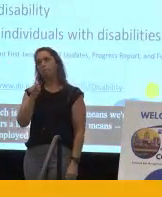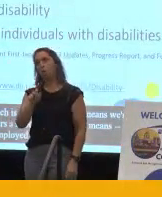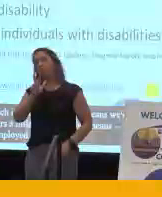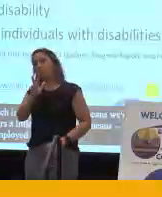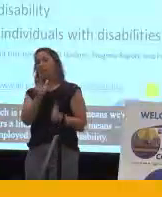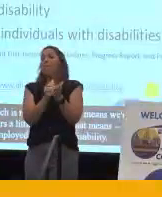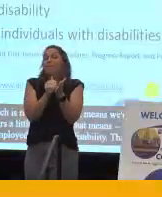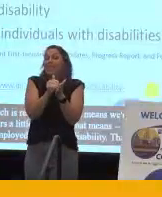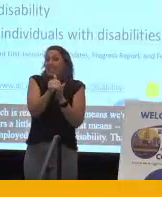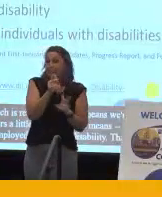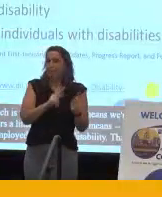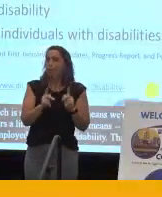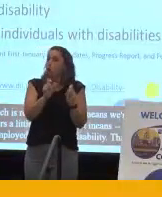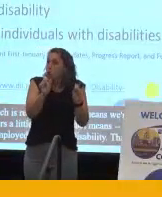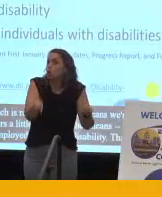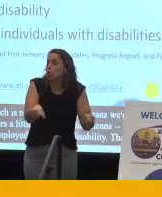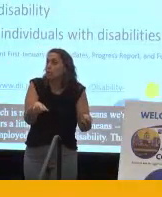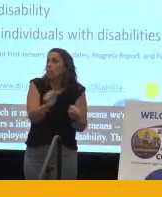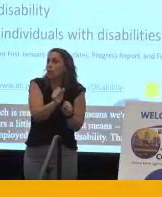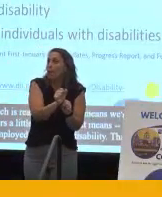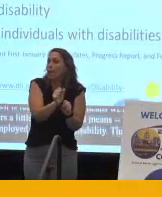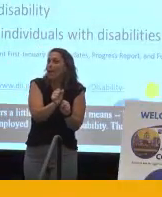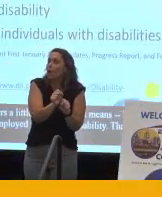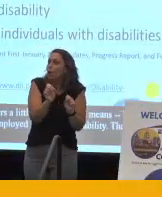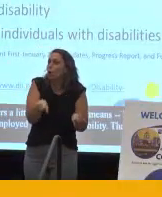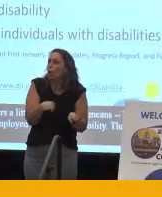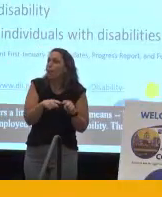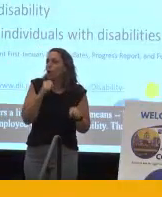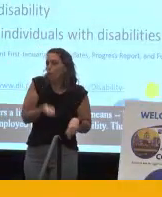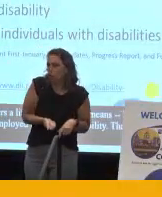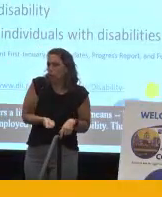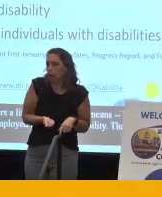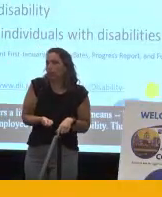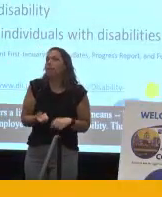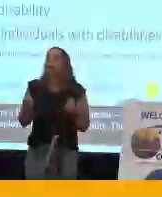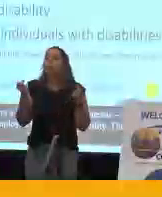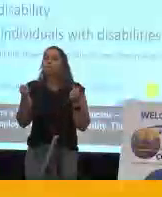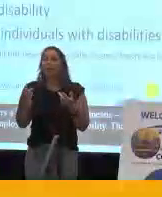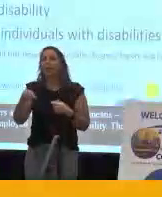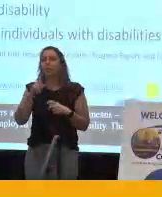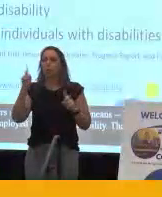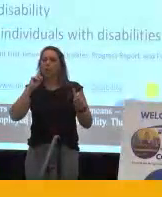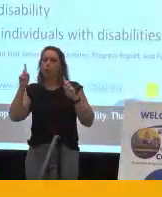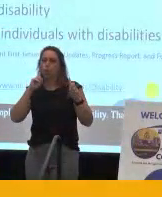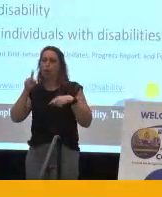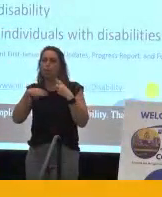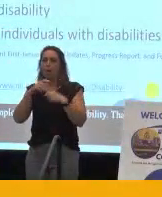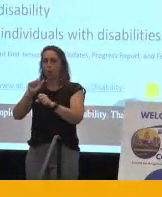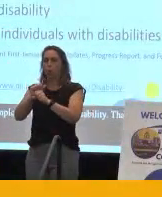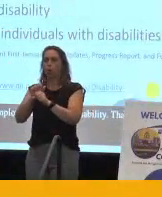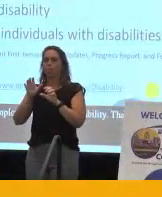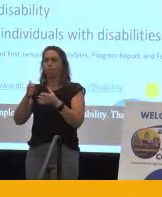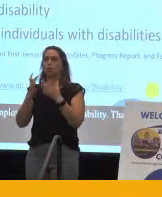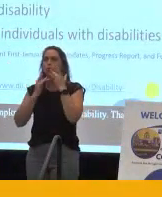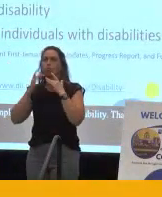who could be employed or are employable. And so many of you have heard a lot of the workforce crisis that we have